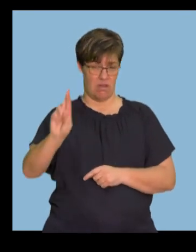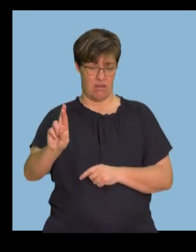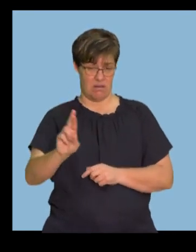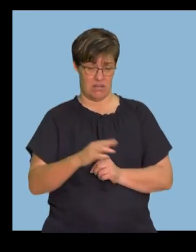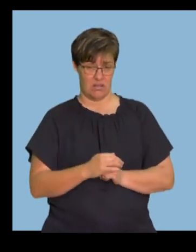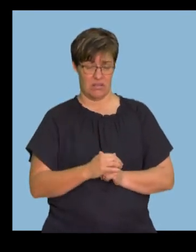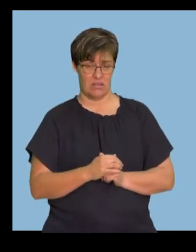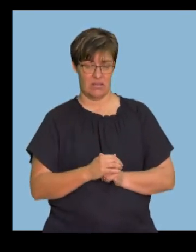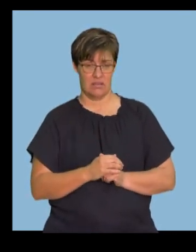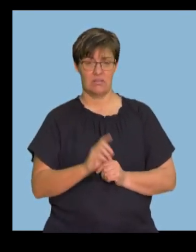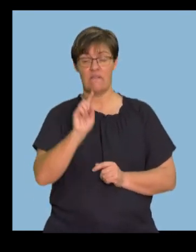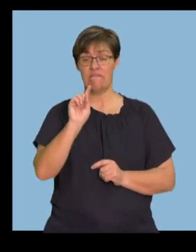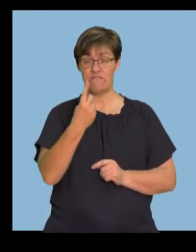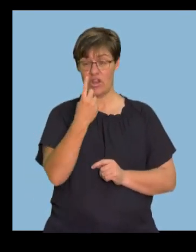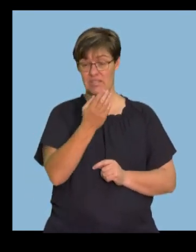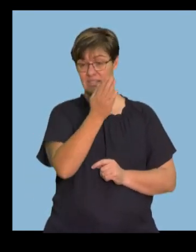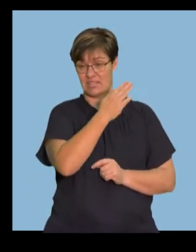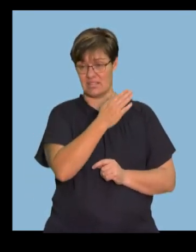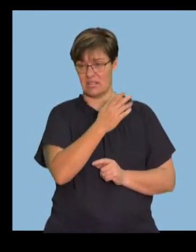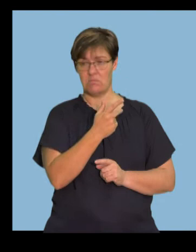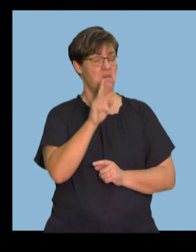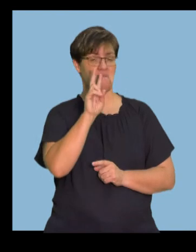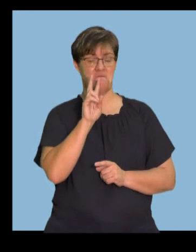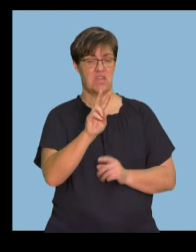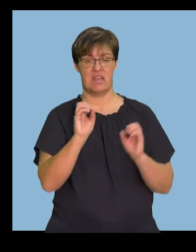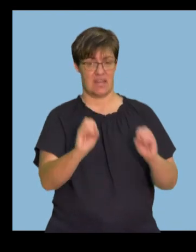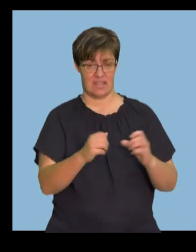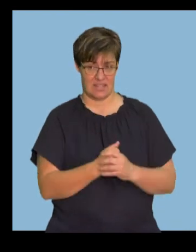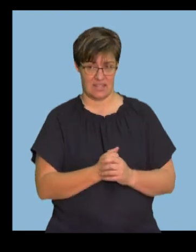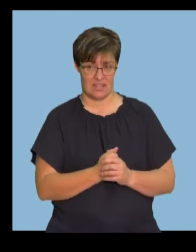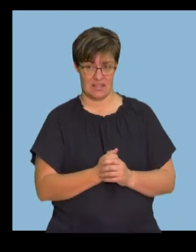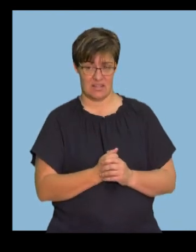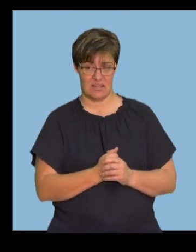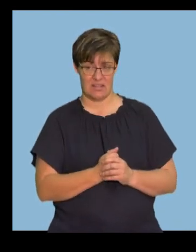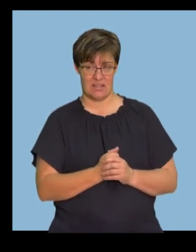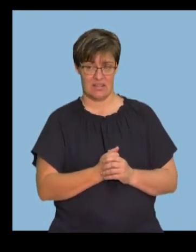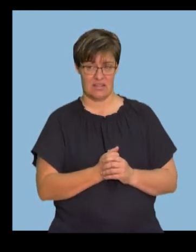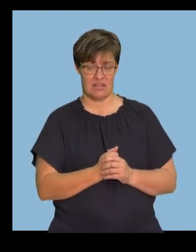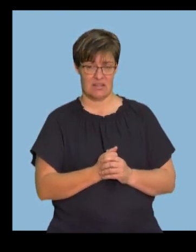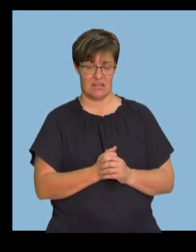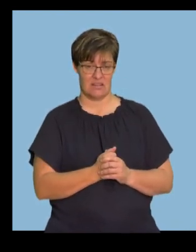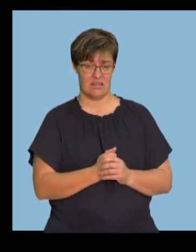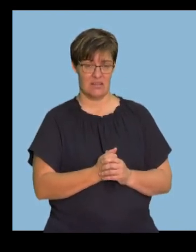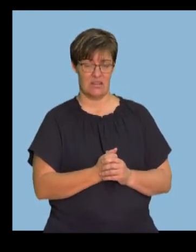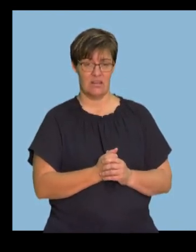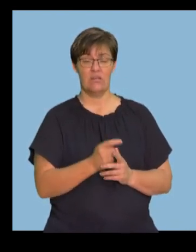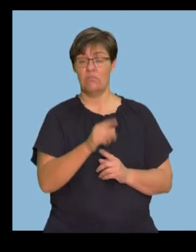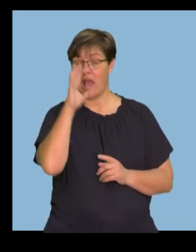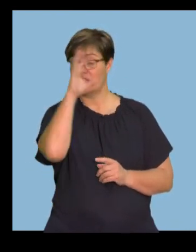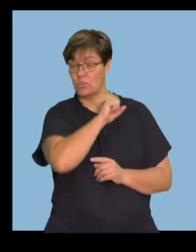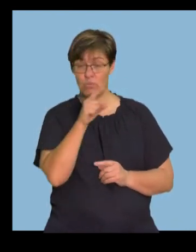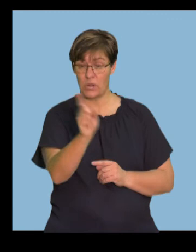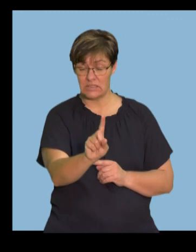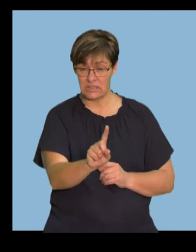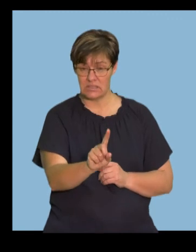R. You know, you'd realize that the first equation, there has no V. It does not involve, the second equation does not involve